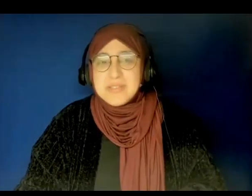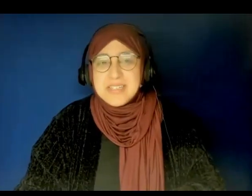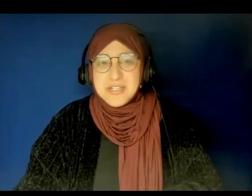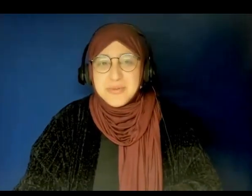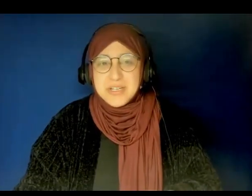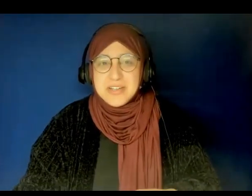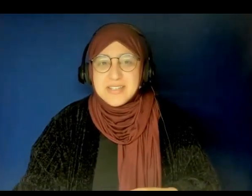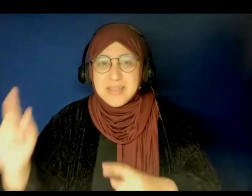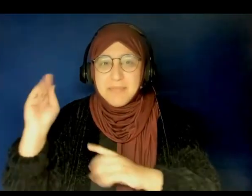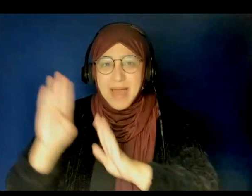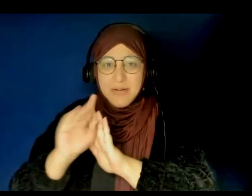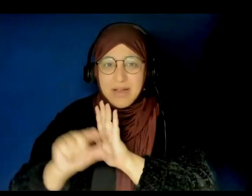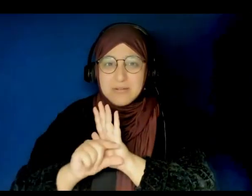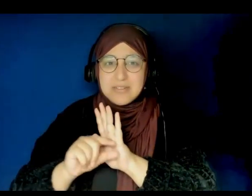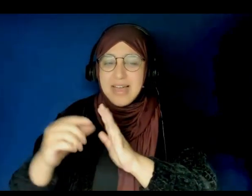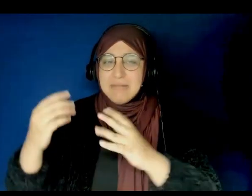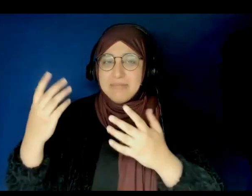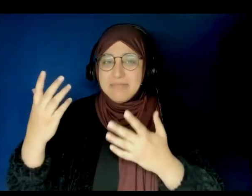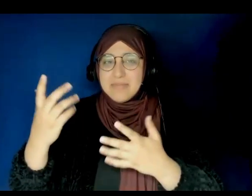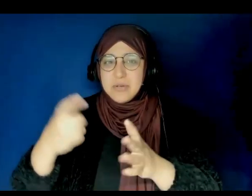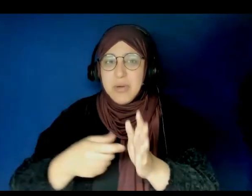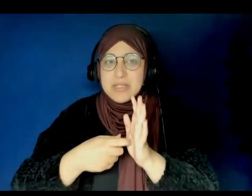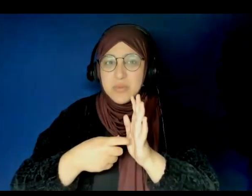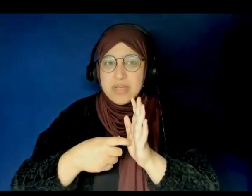Okay, there was an issue regards to the background.